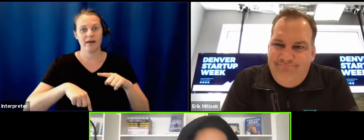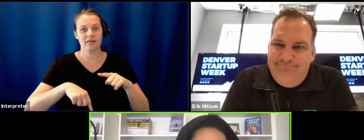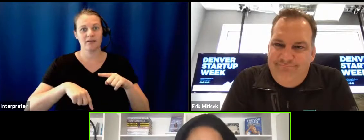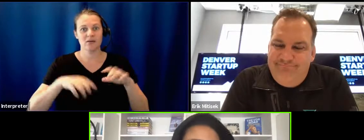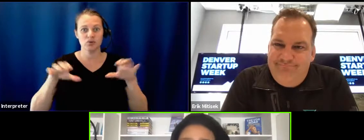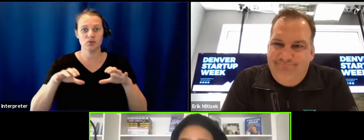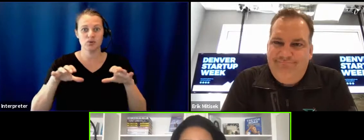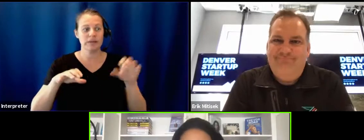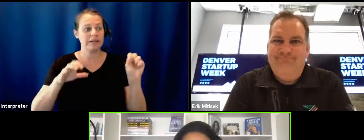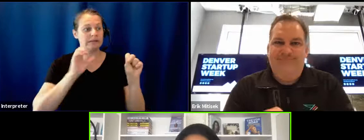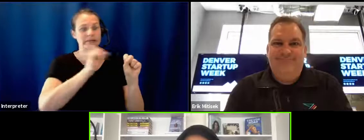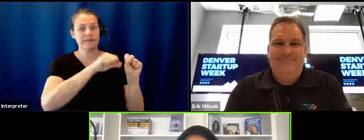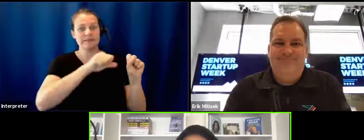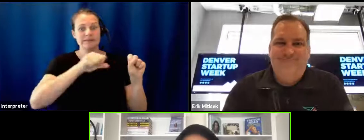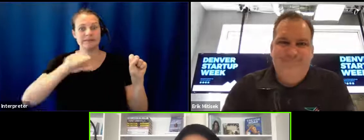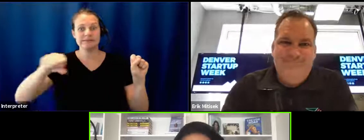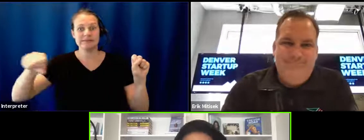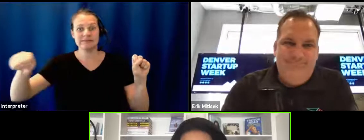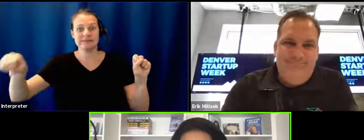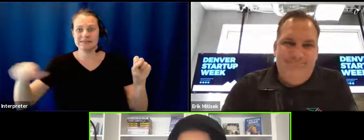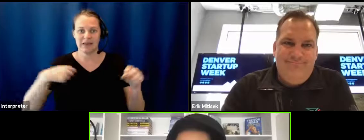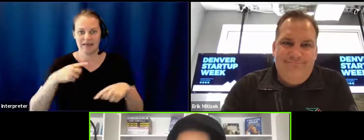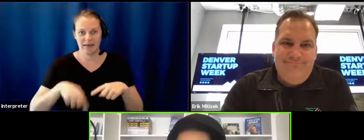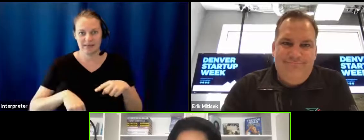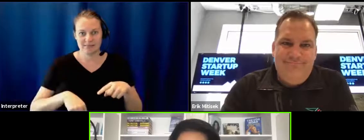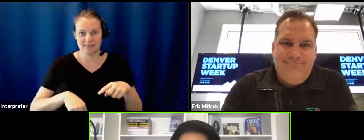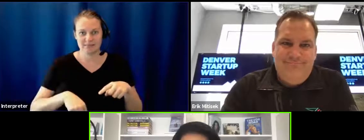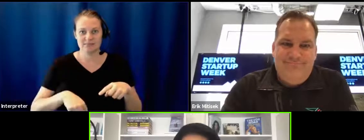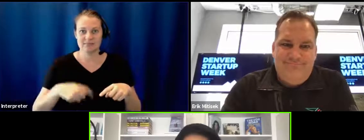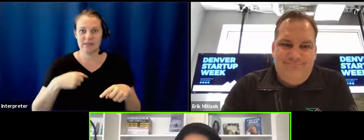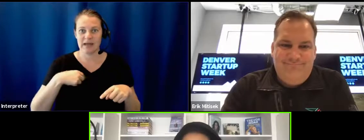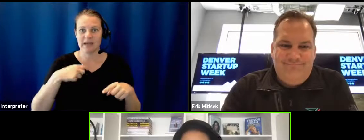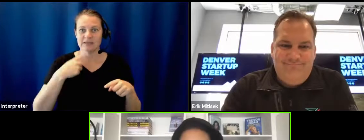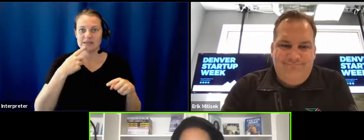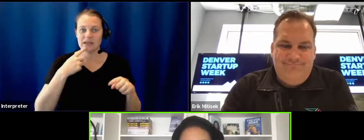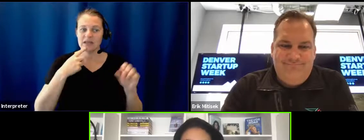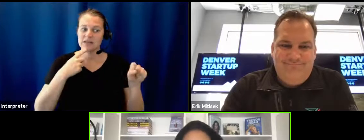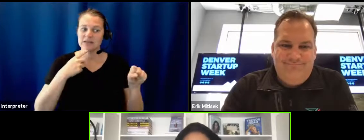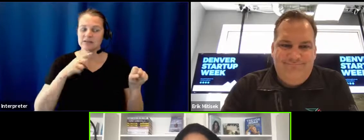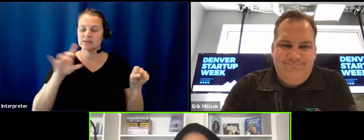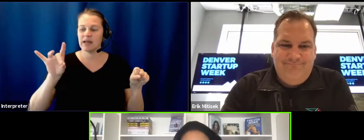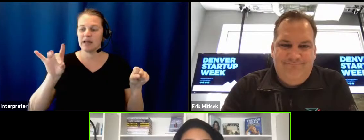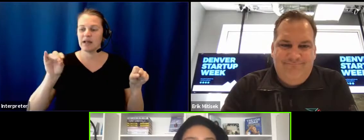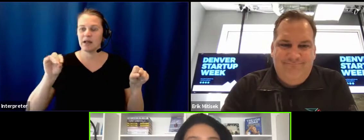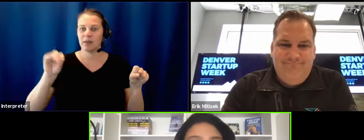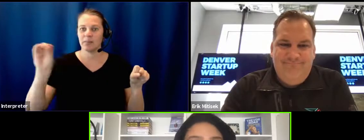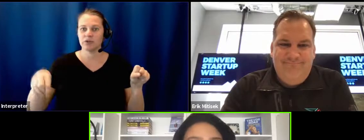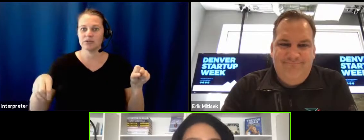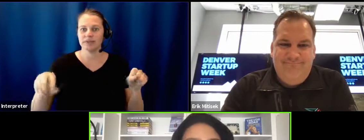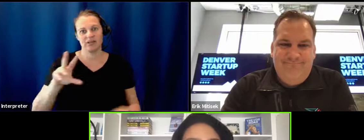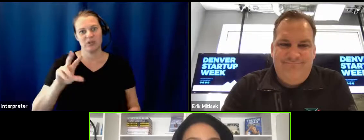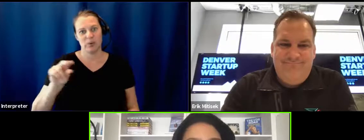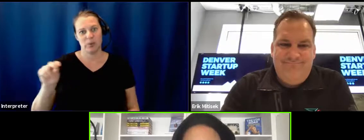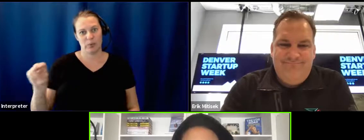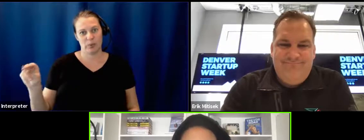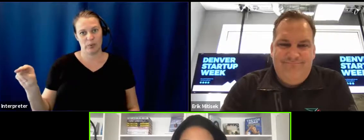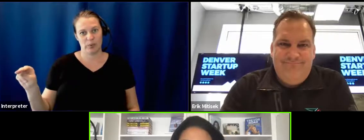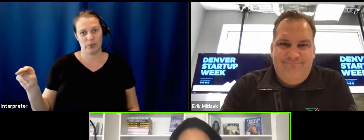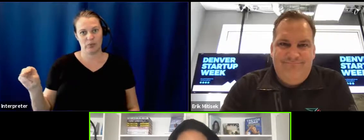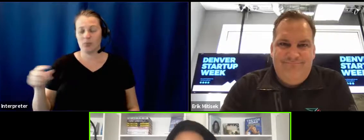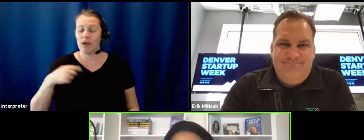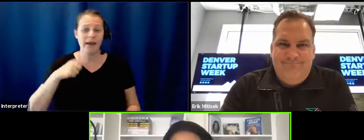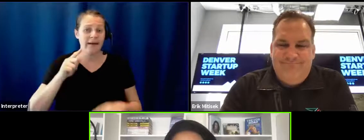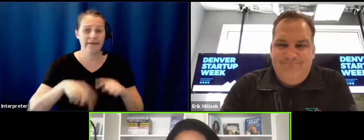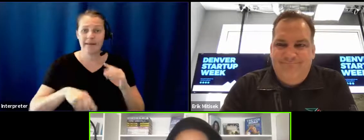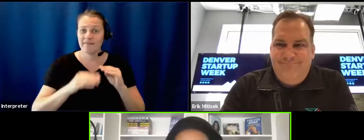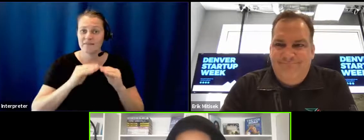say yes to everything, certainly. I mean, I say no to 80% of things, of requests. I can't fix everything and I